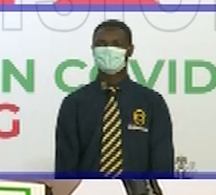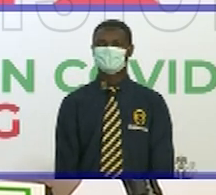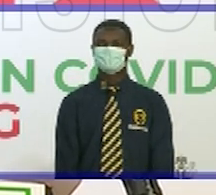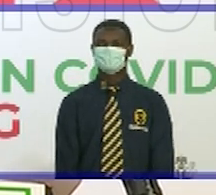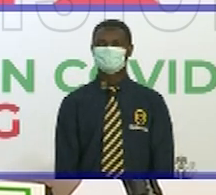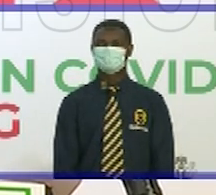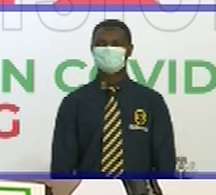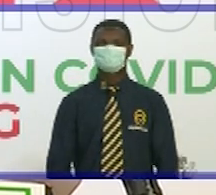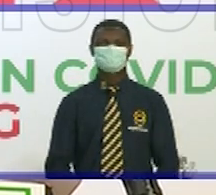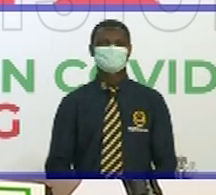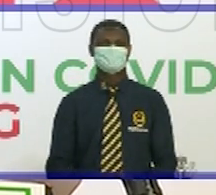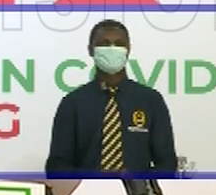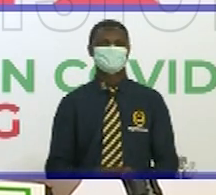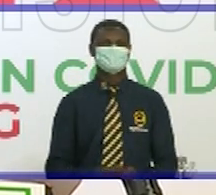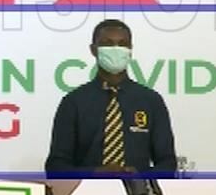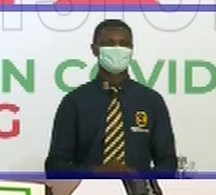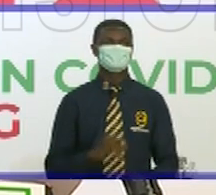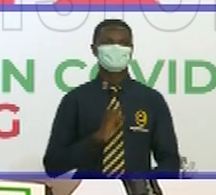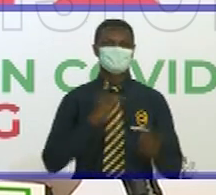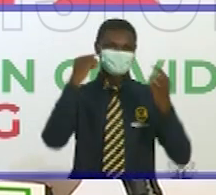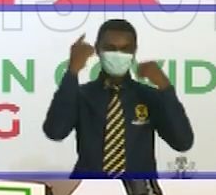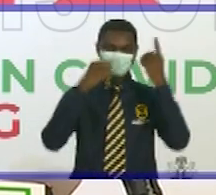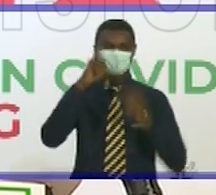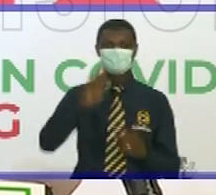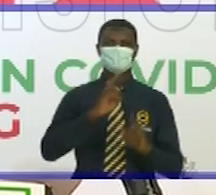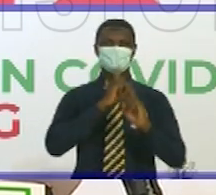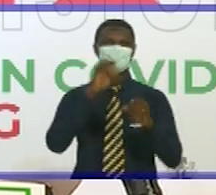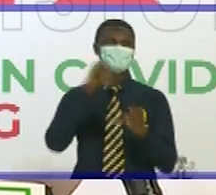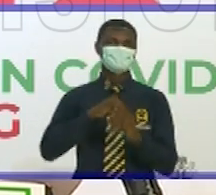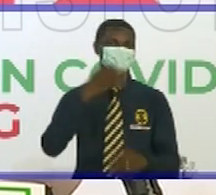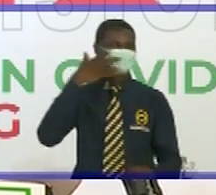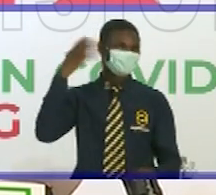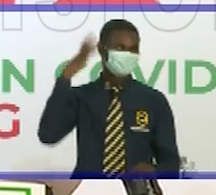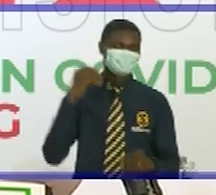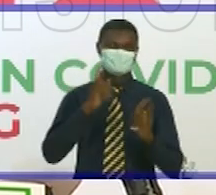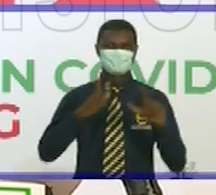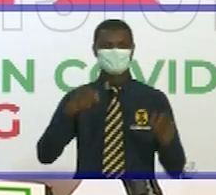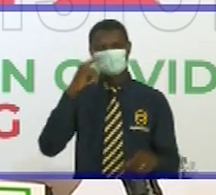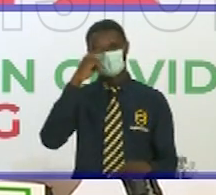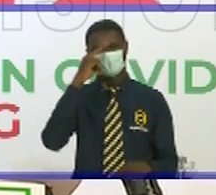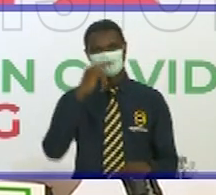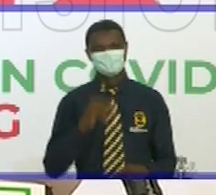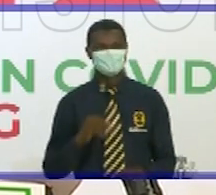okay sorry I thought they said I should answer in Euro. Good evening, let's start again.